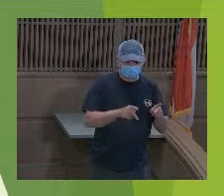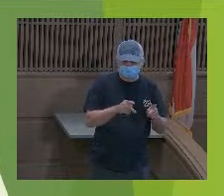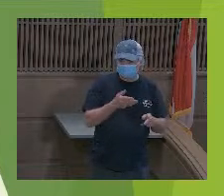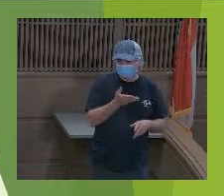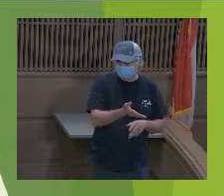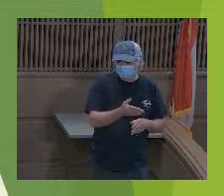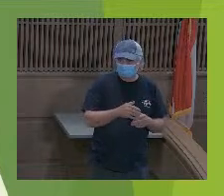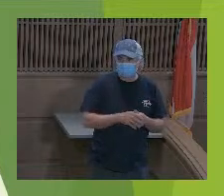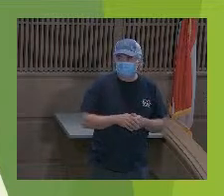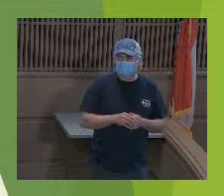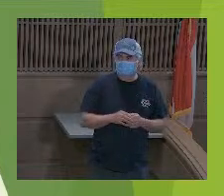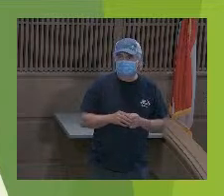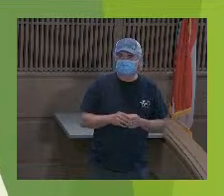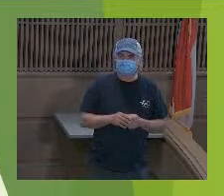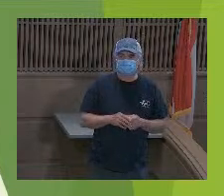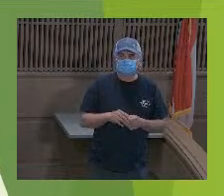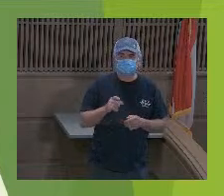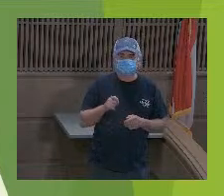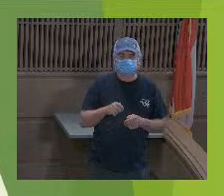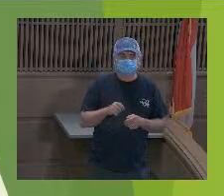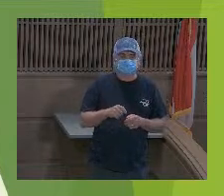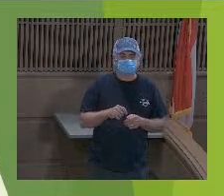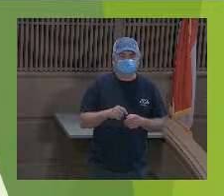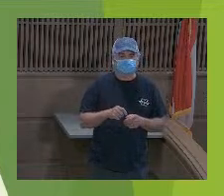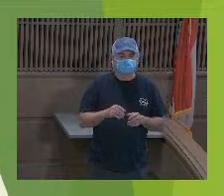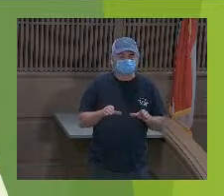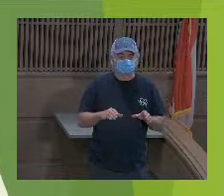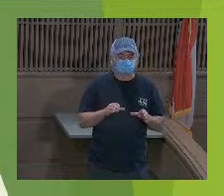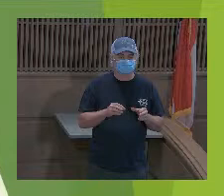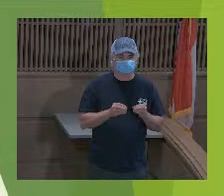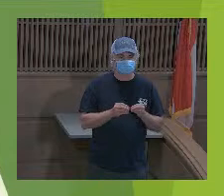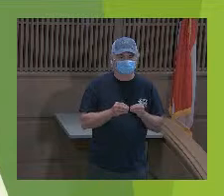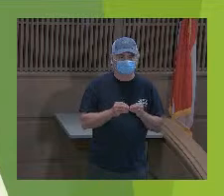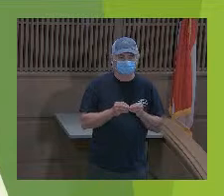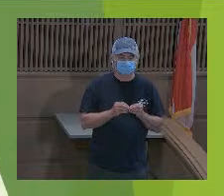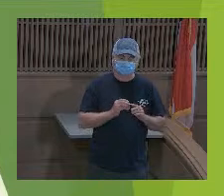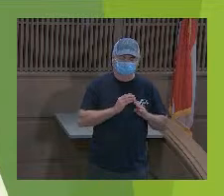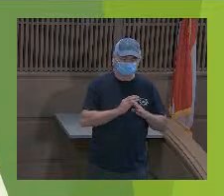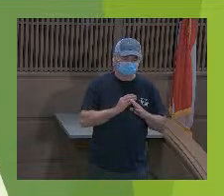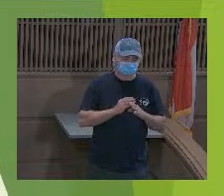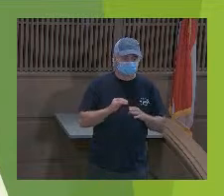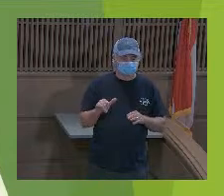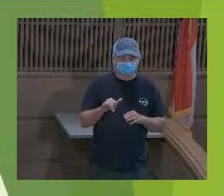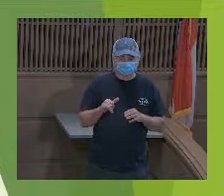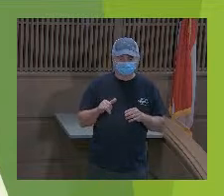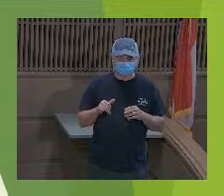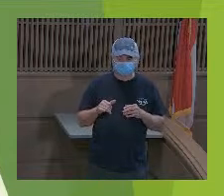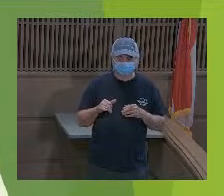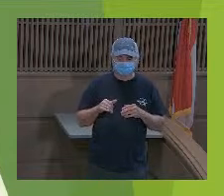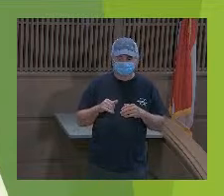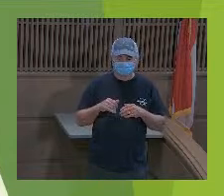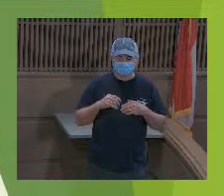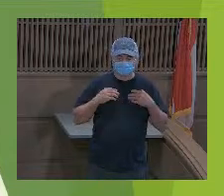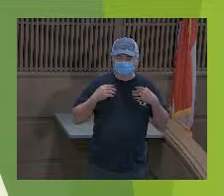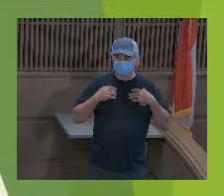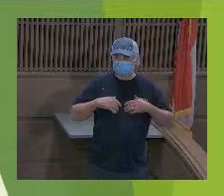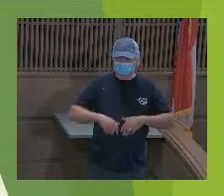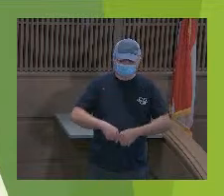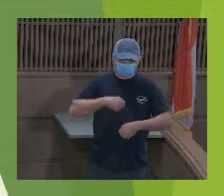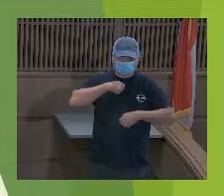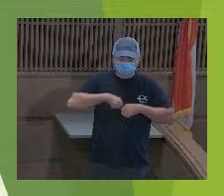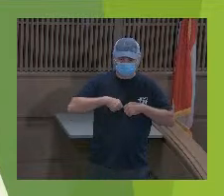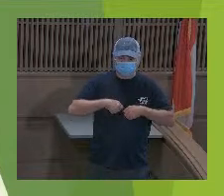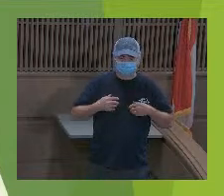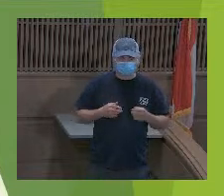infected, they have to take additional precautions, and putting on a hazmat suit, cleaning a